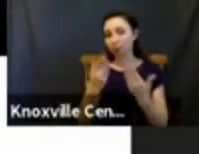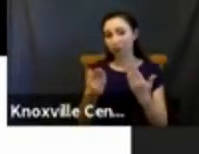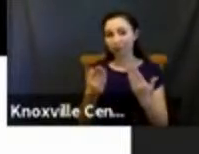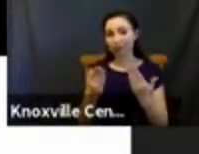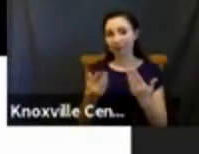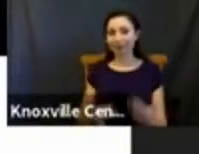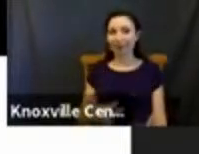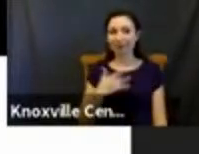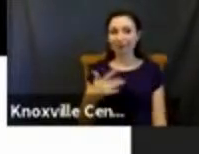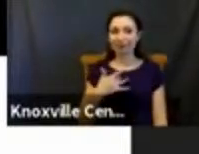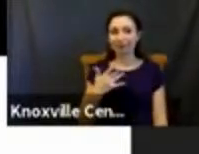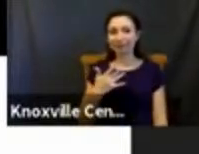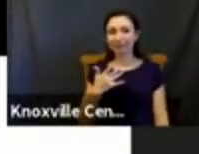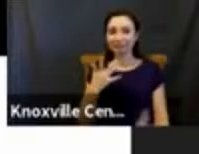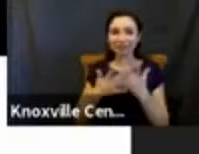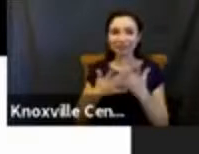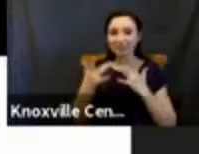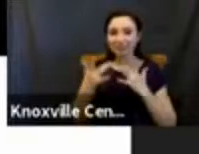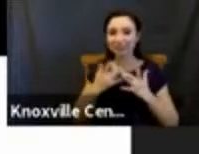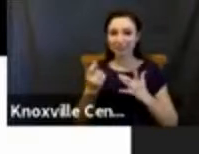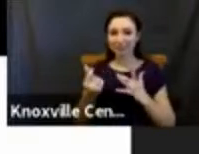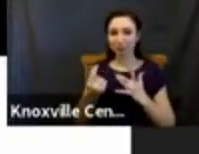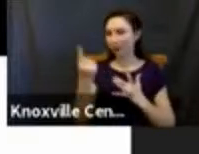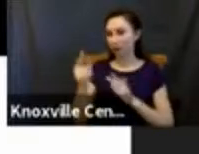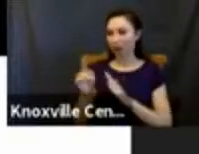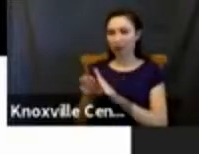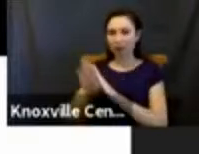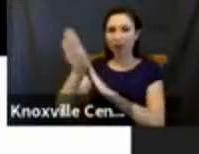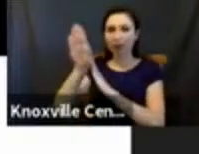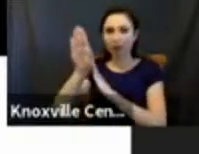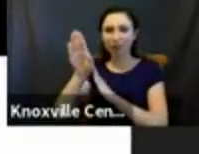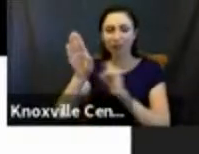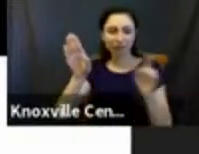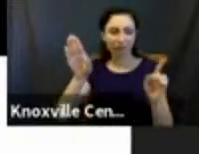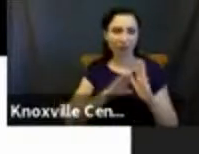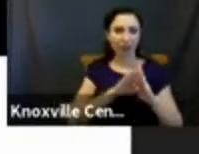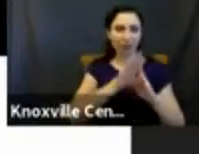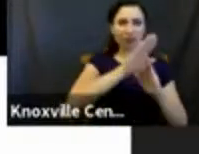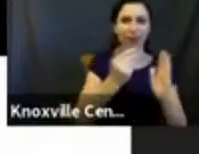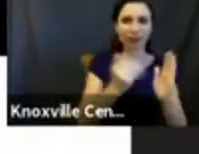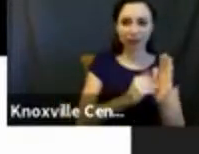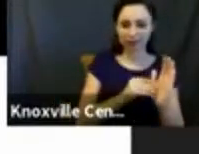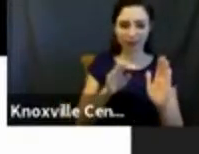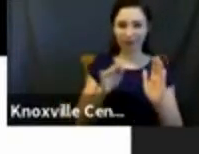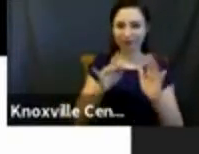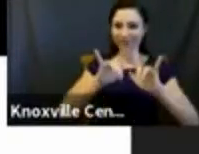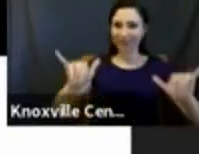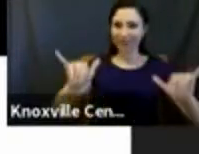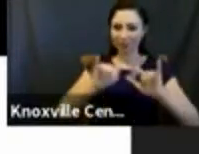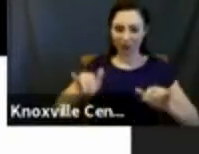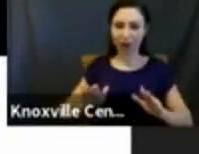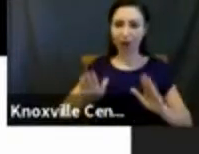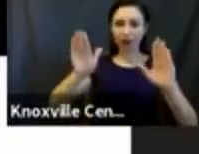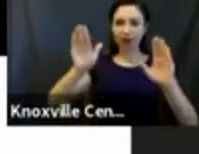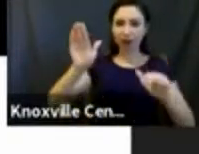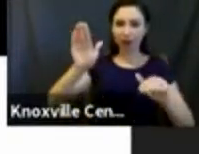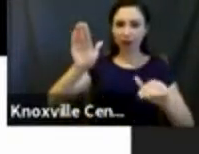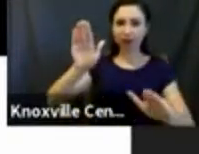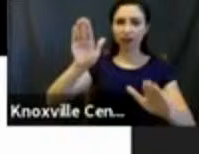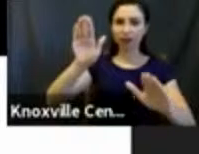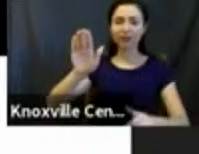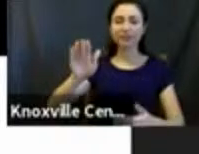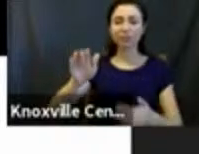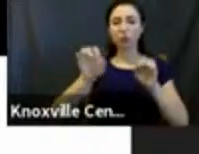of each other where a spike occurs before the last one was able to recover. And so we may have a census that continues to rise